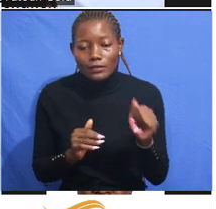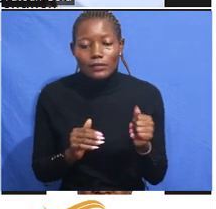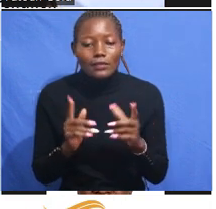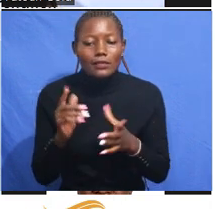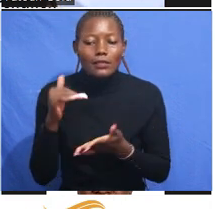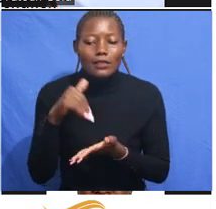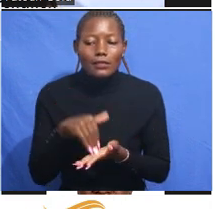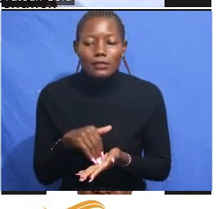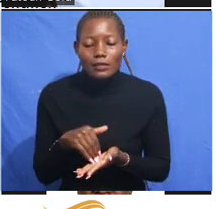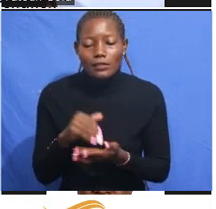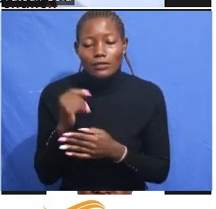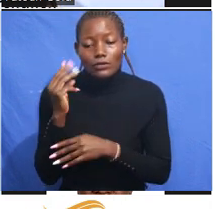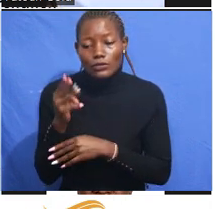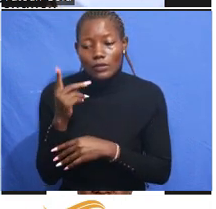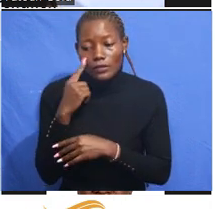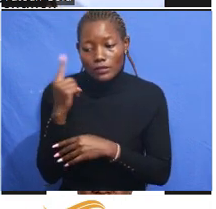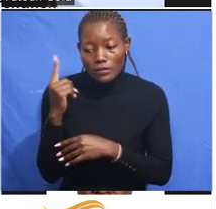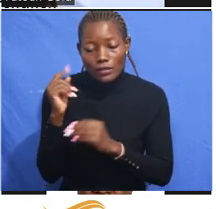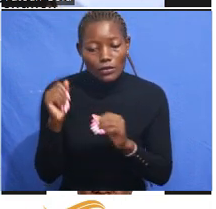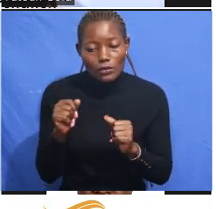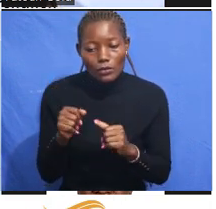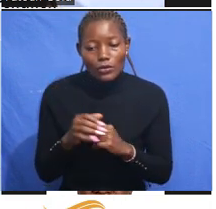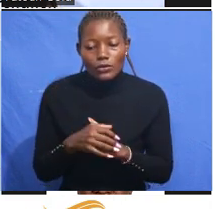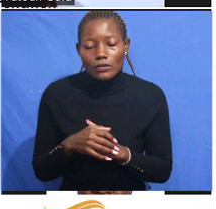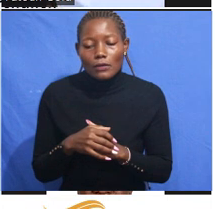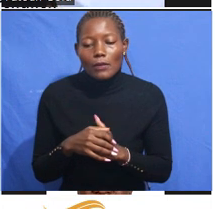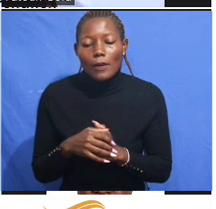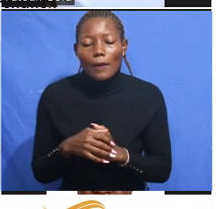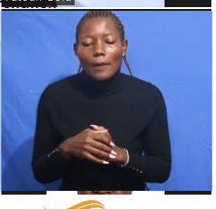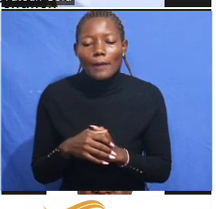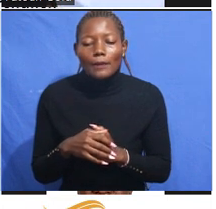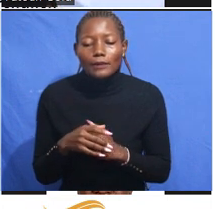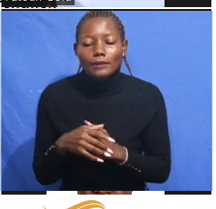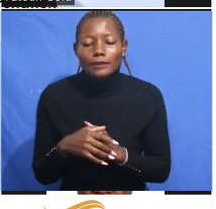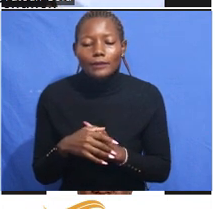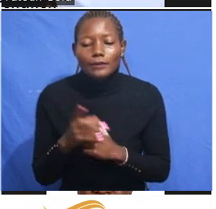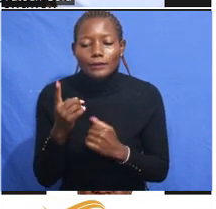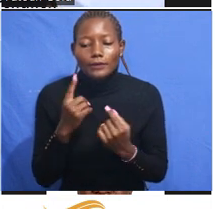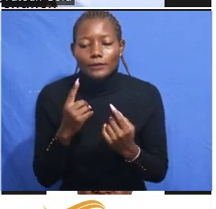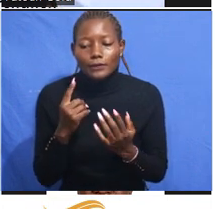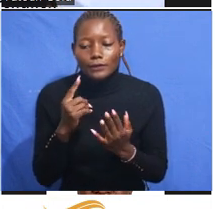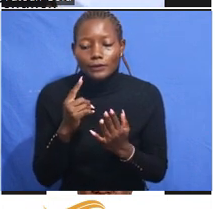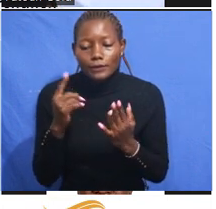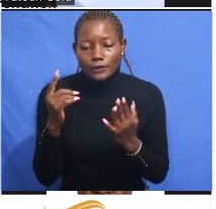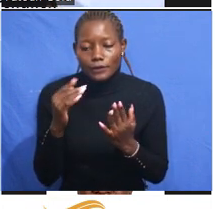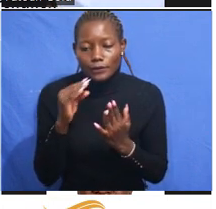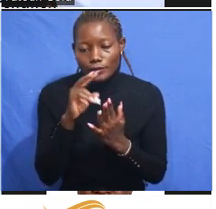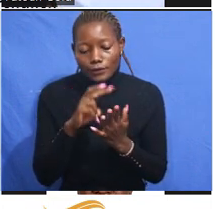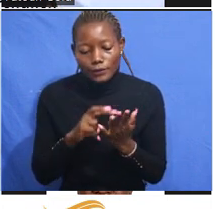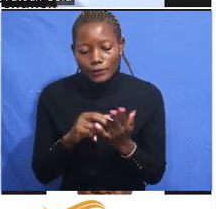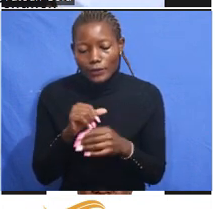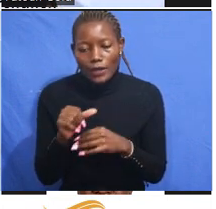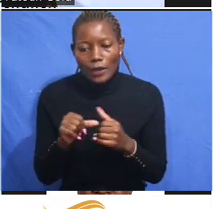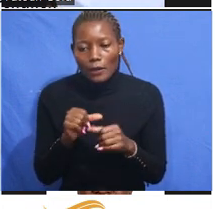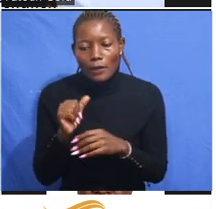find that you can be able now to go and look at especially the structure of the atlas and the structure of the